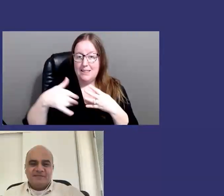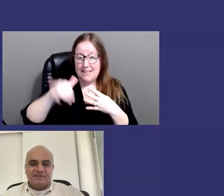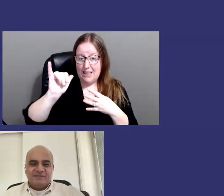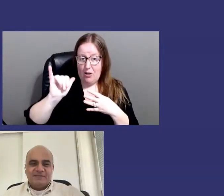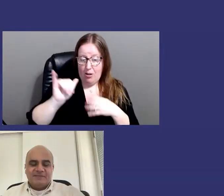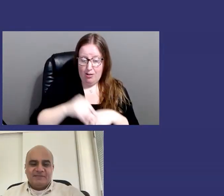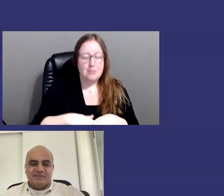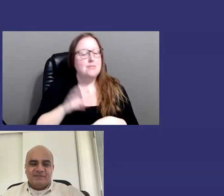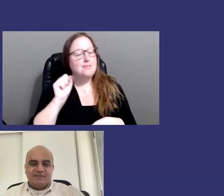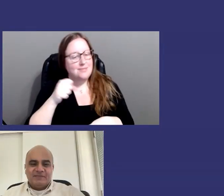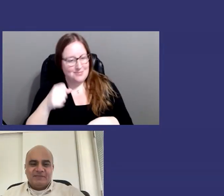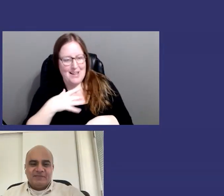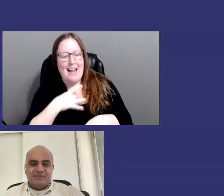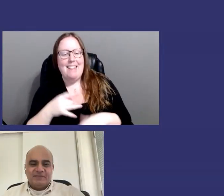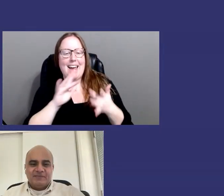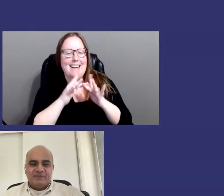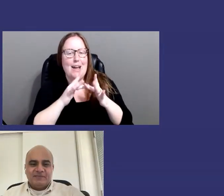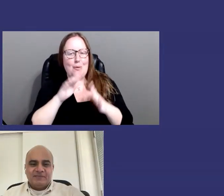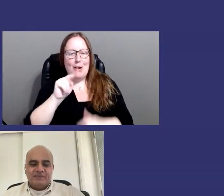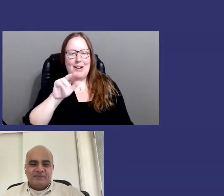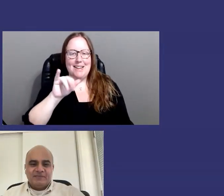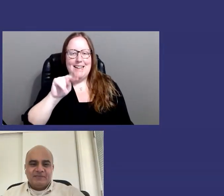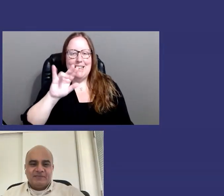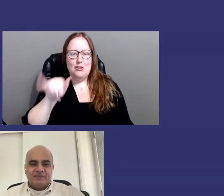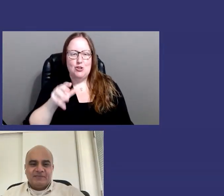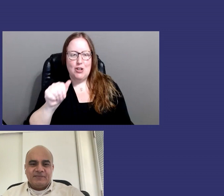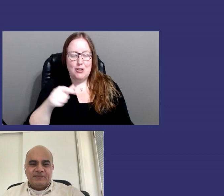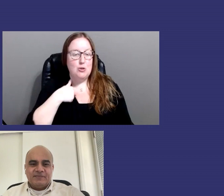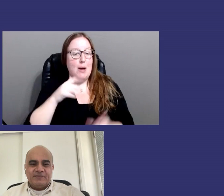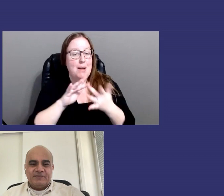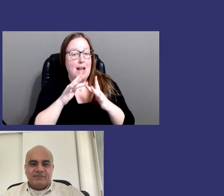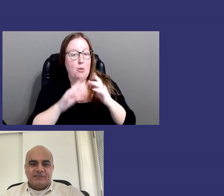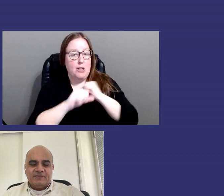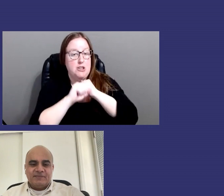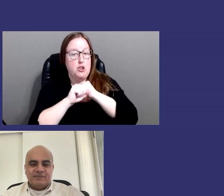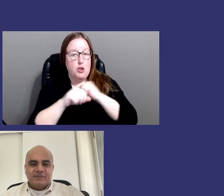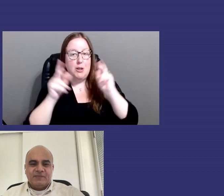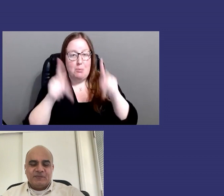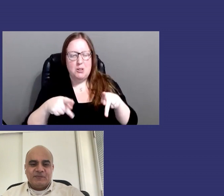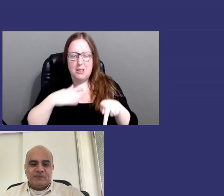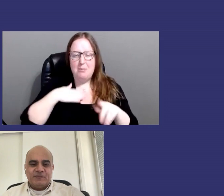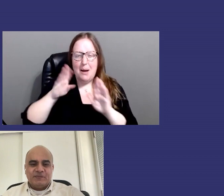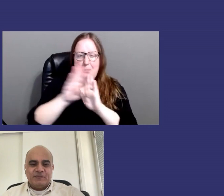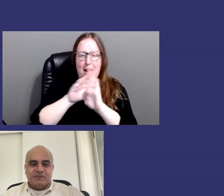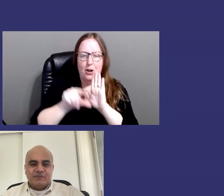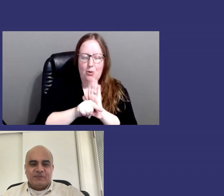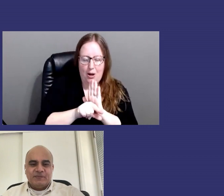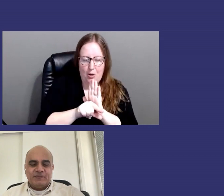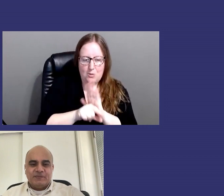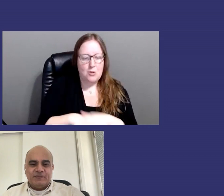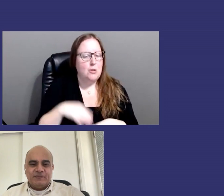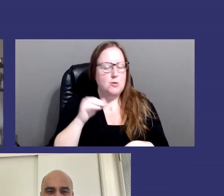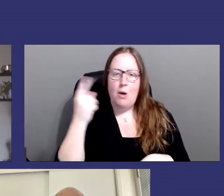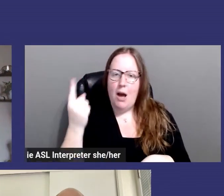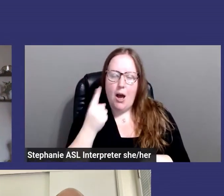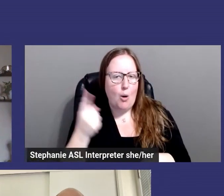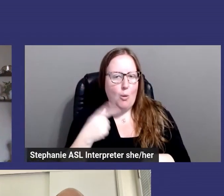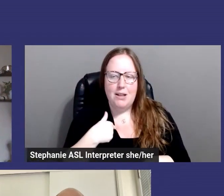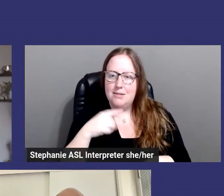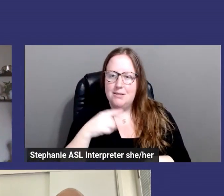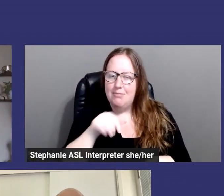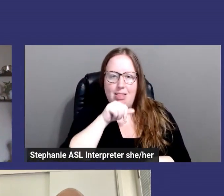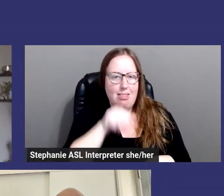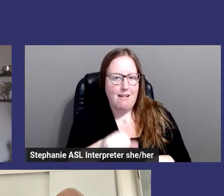cool. And I like the Network Ninja. So I'm a network and security person, my background. So I always am a fan of the network